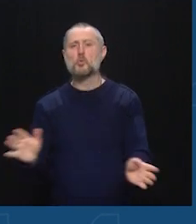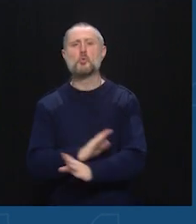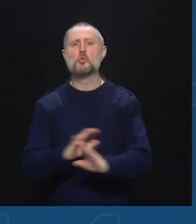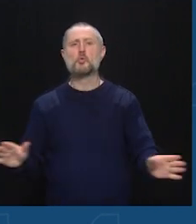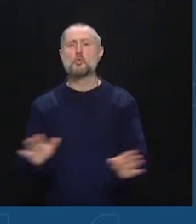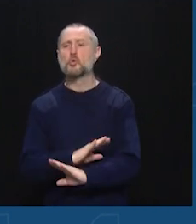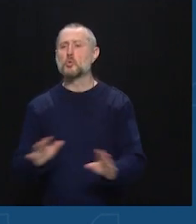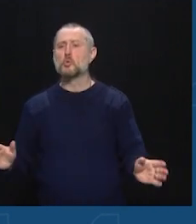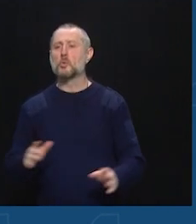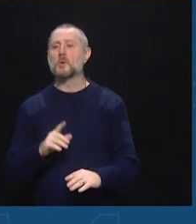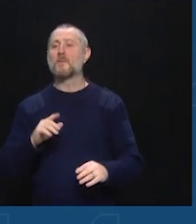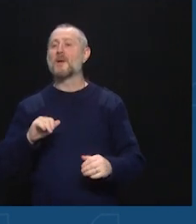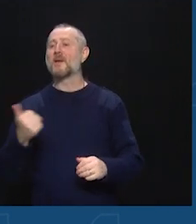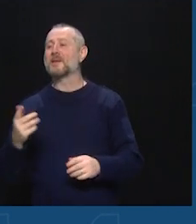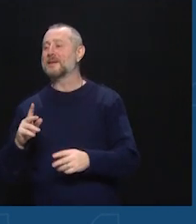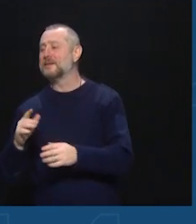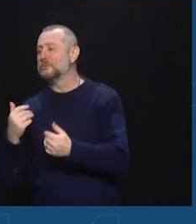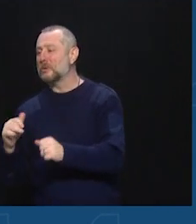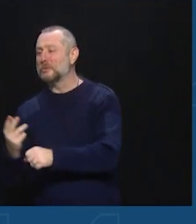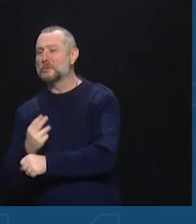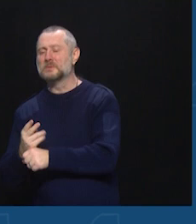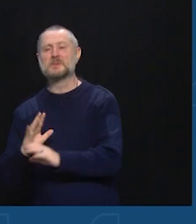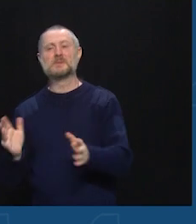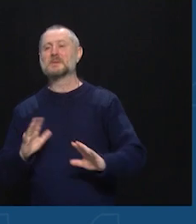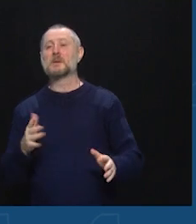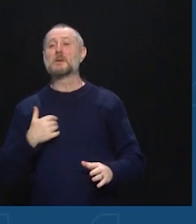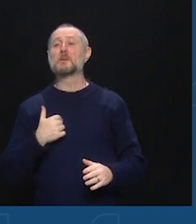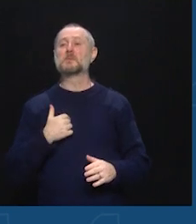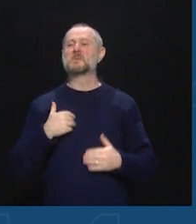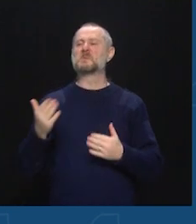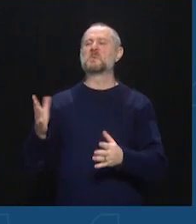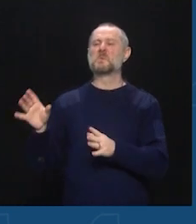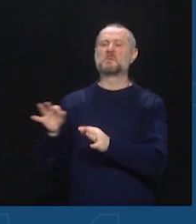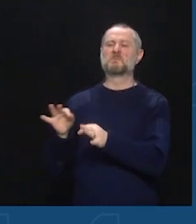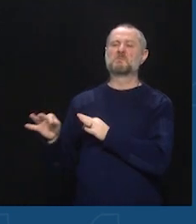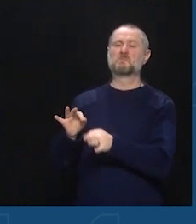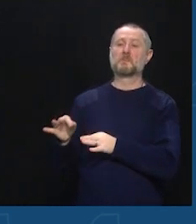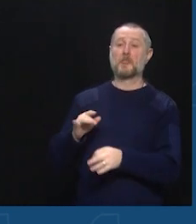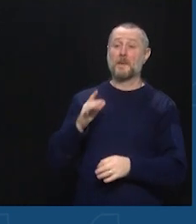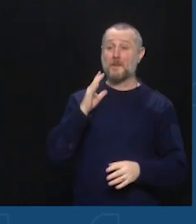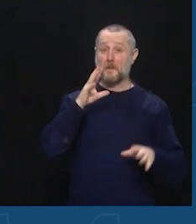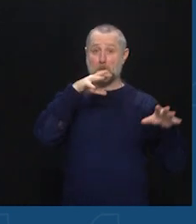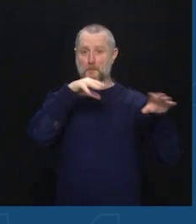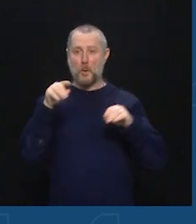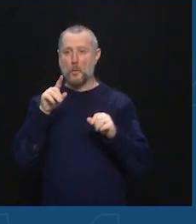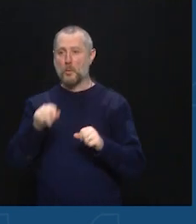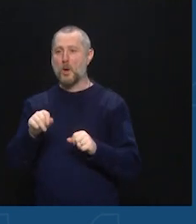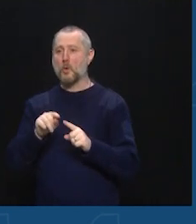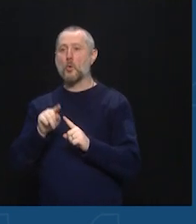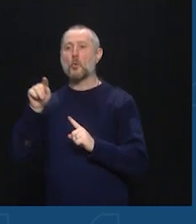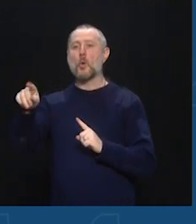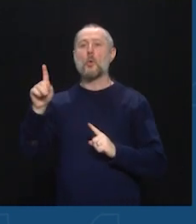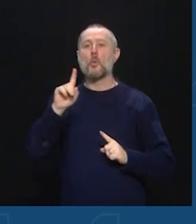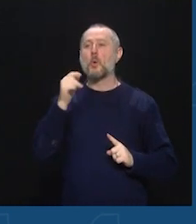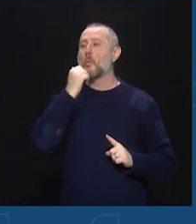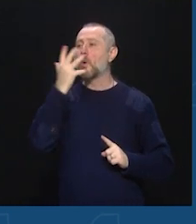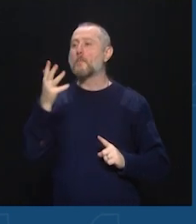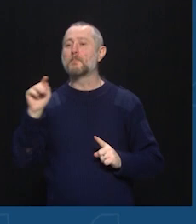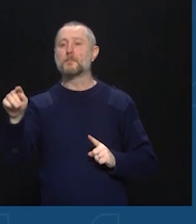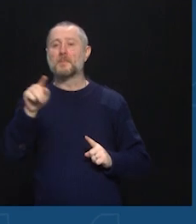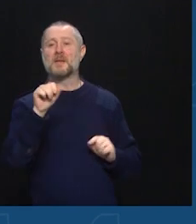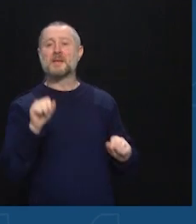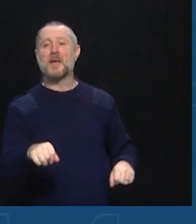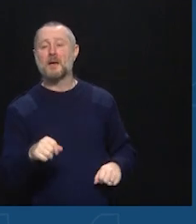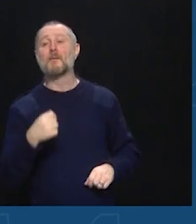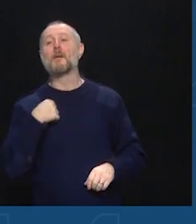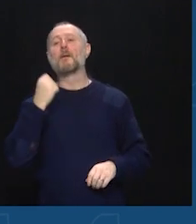combust. The county executive is going to talk a little bit more about where there are warming centers. But know that the utility crews are on their way,